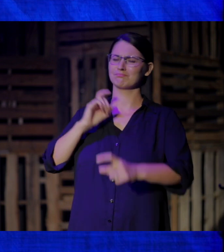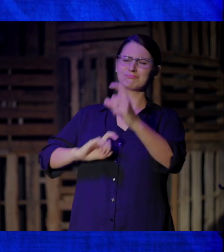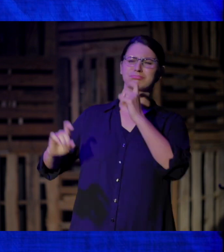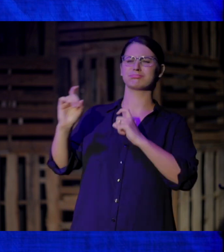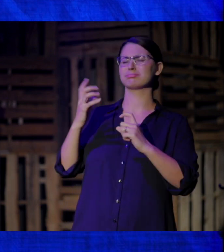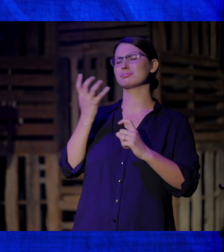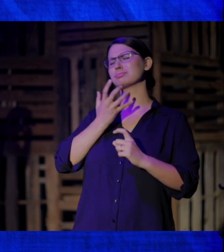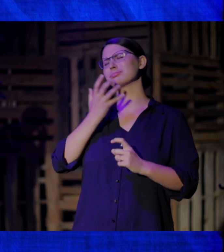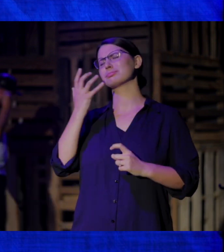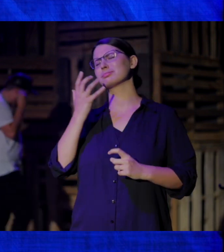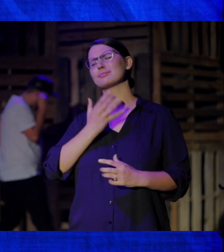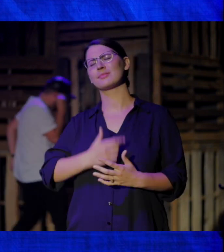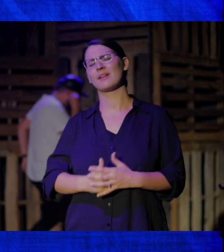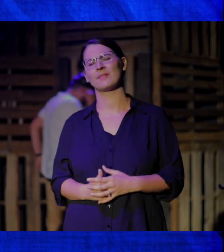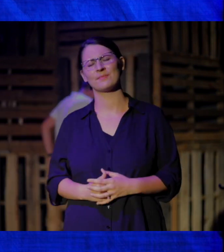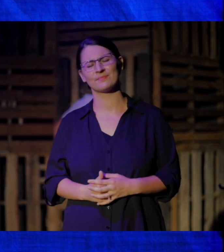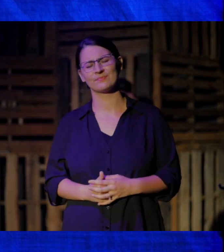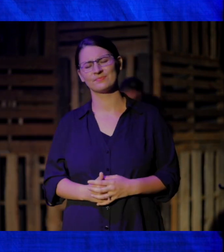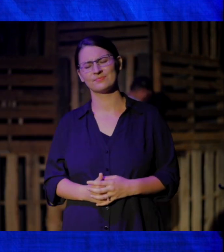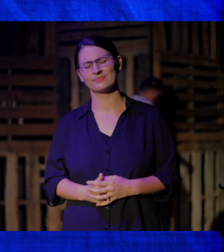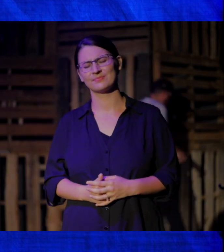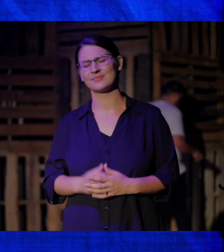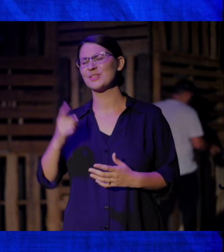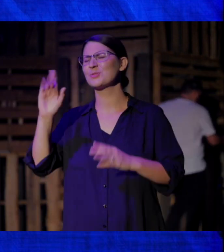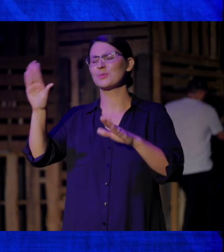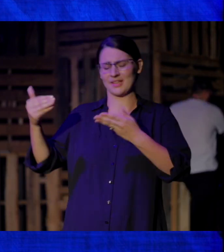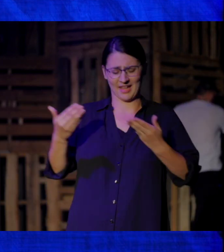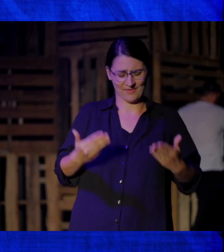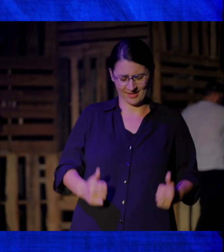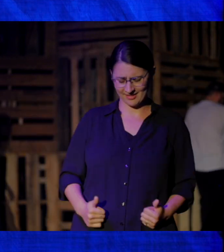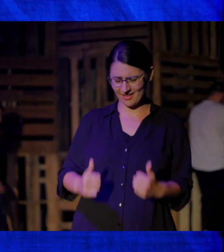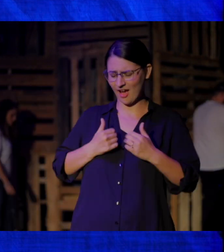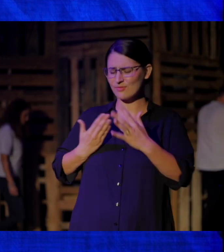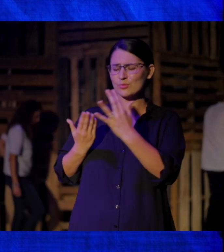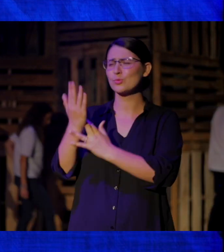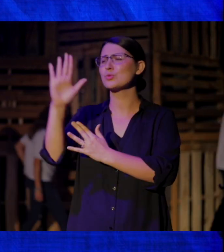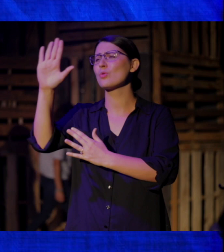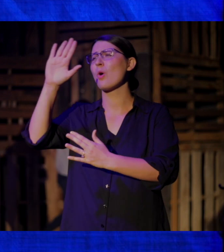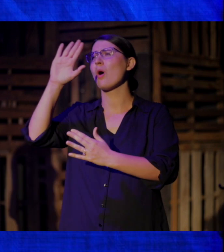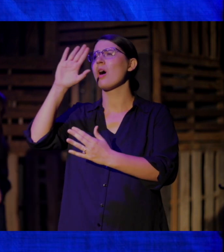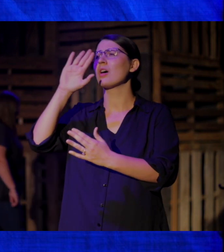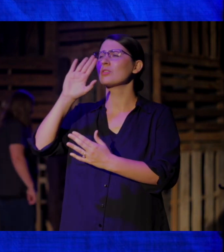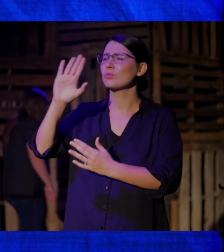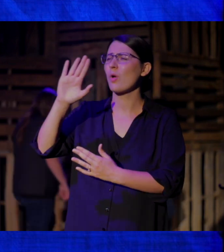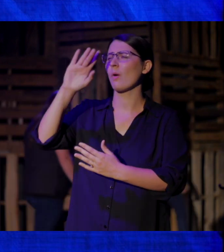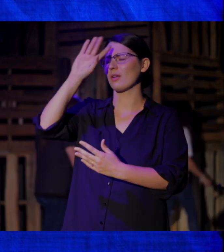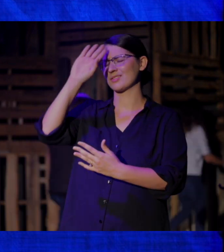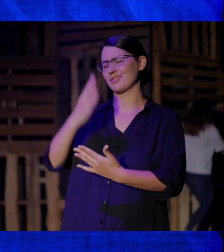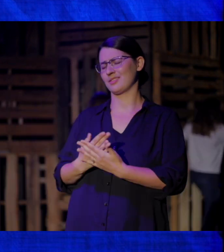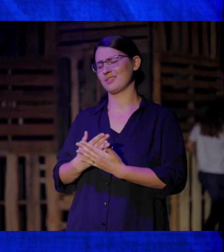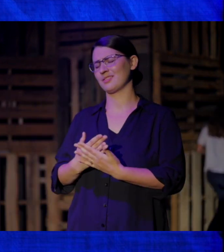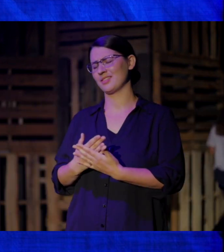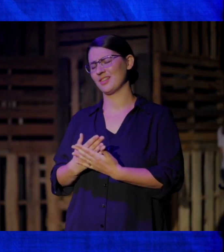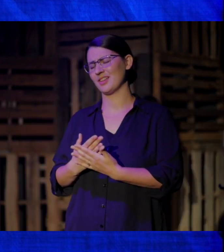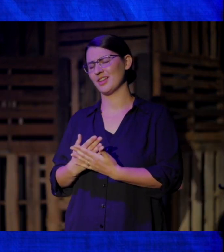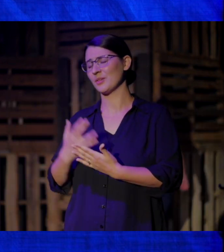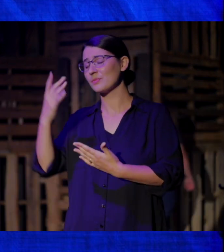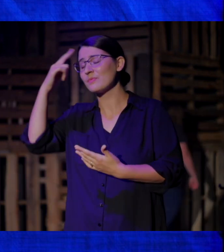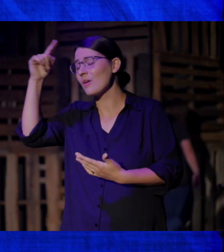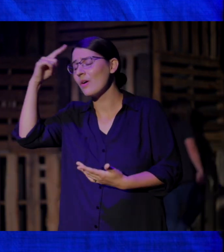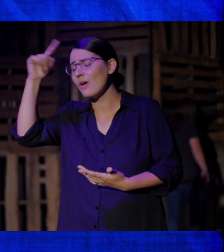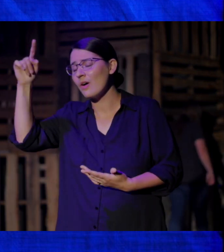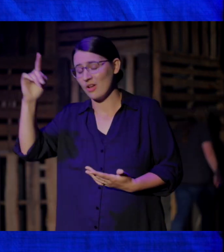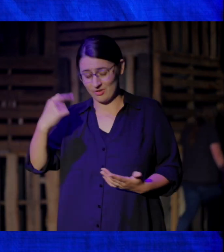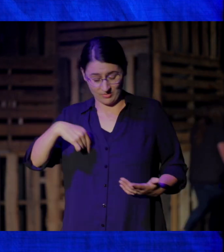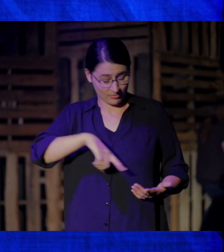God, what an amazing thing that you would give us life through your own Son so that we sinners